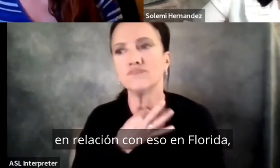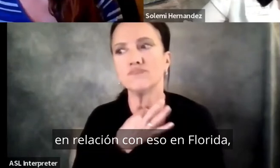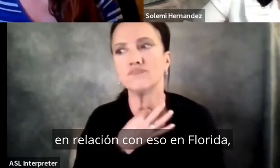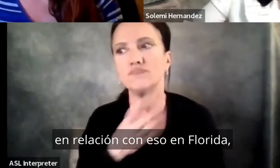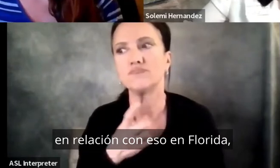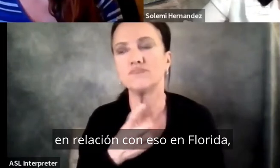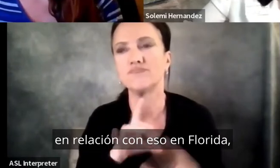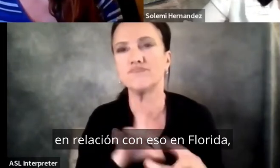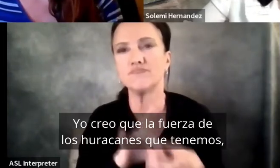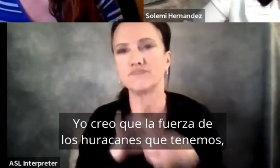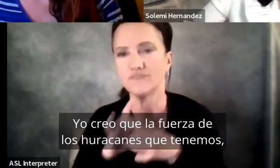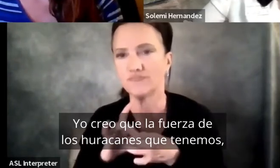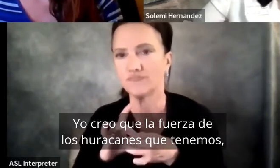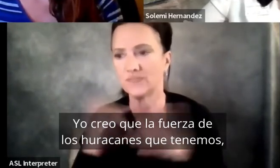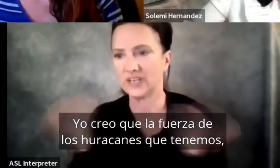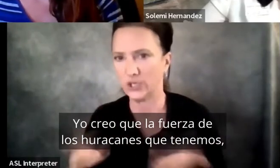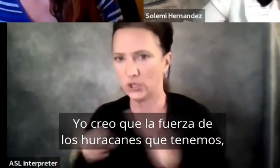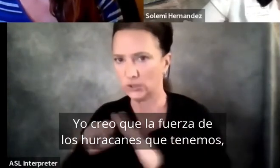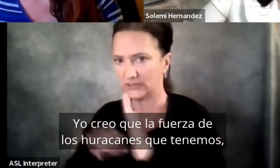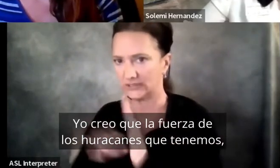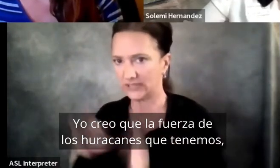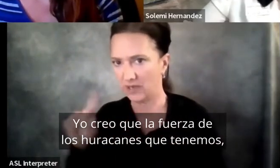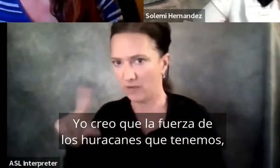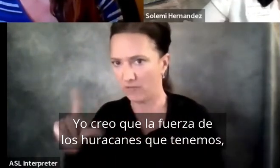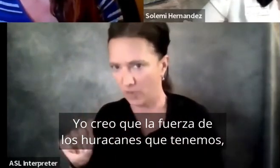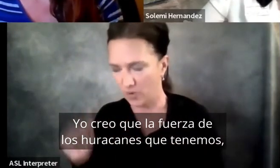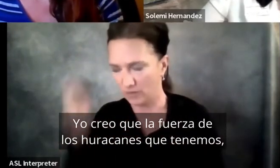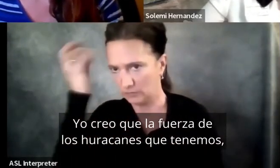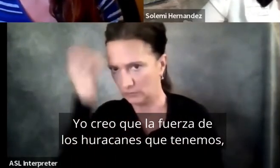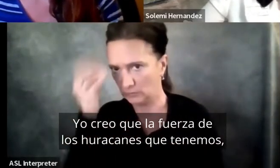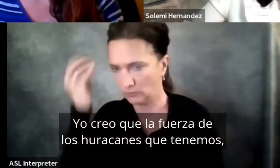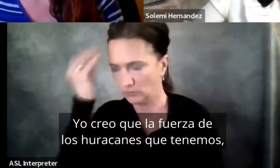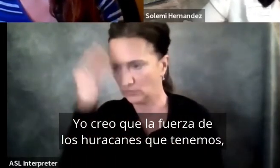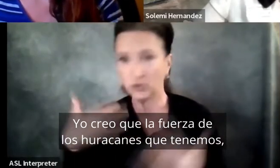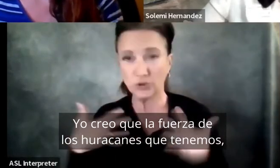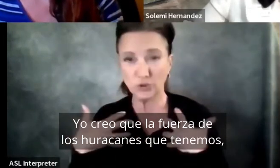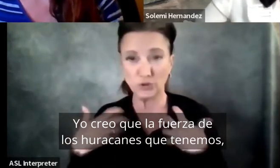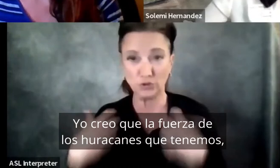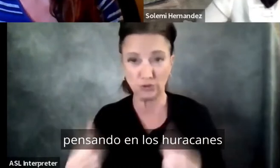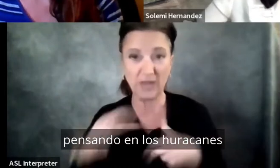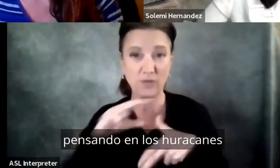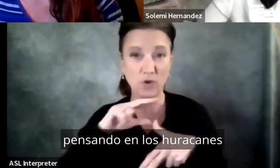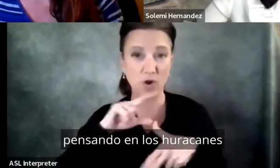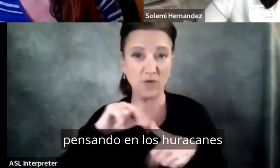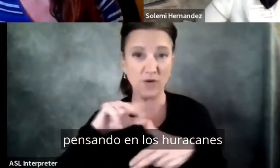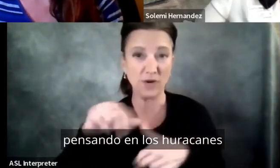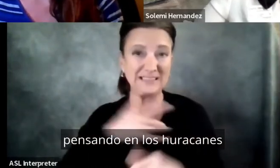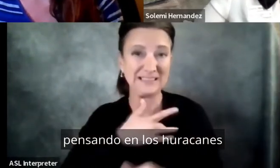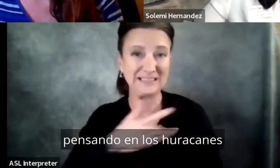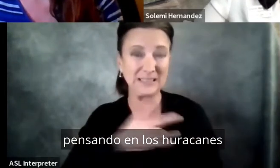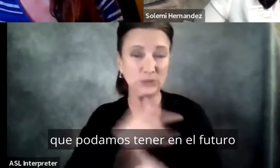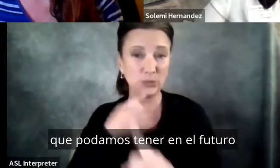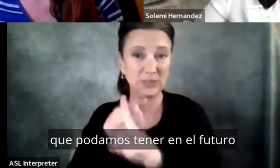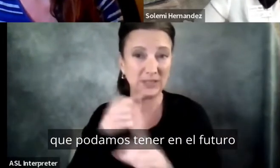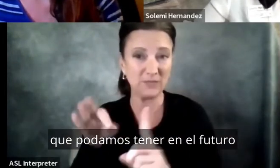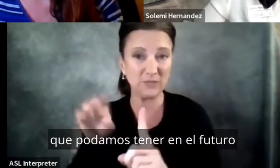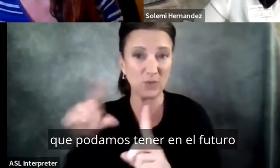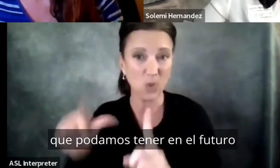in Florida, I think that the strength of the hurricanes that we have, thinking about the hurricanes that we might have in the